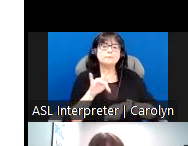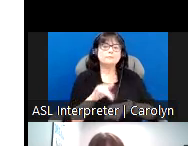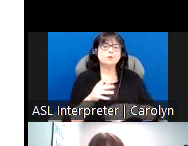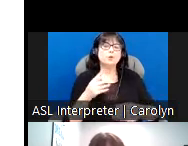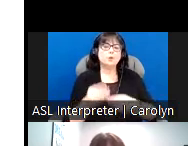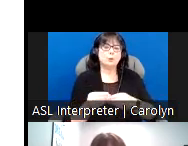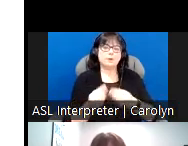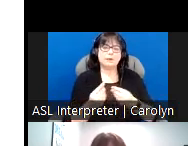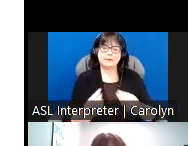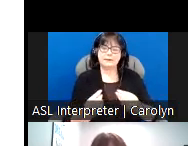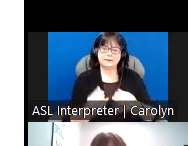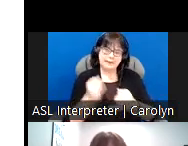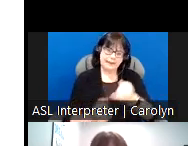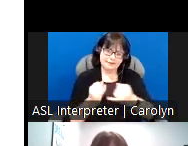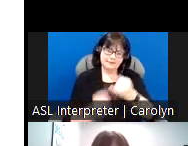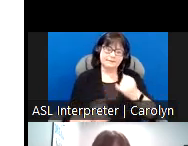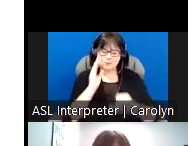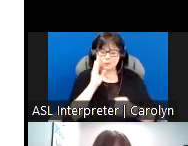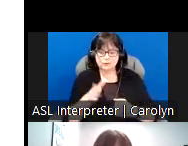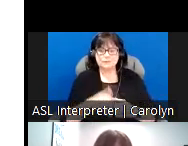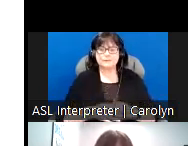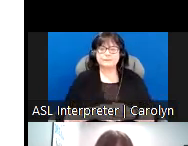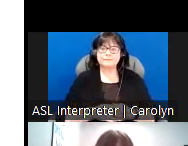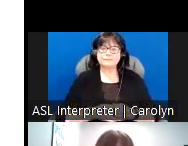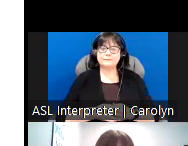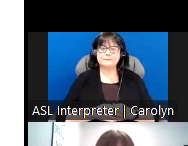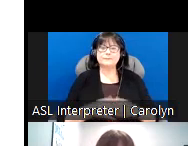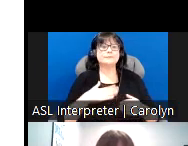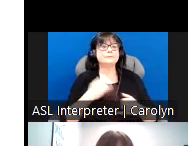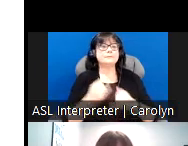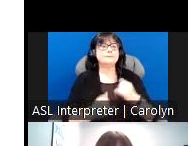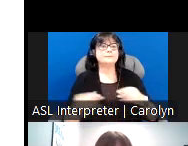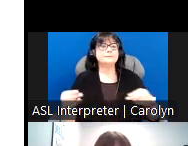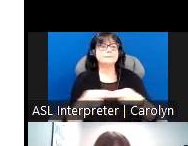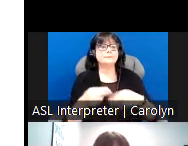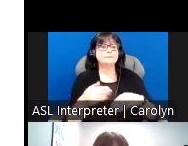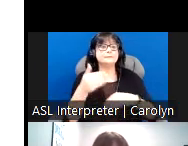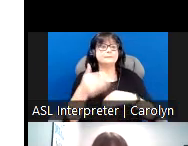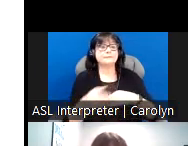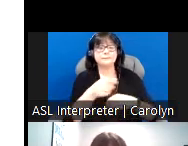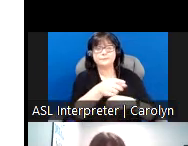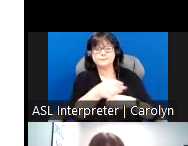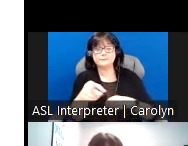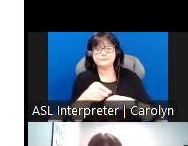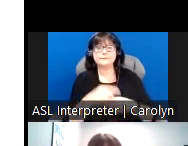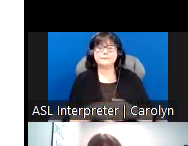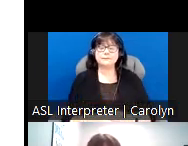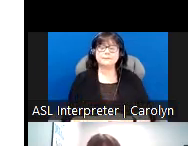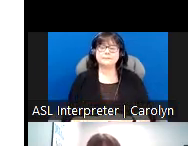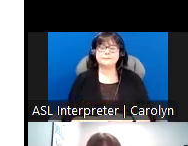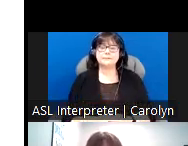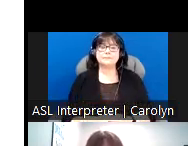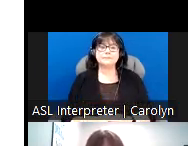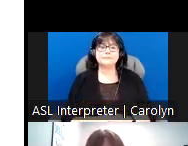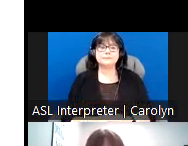the culminating task. So I'll get you to switch to my last slide, which highlights what it would look like. So as you can see,